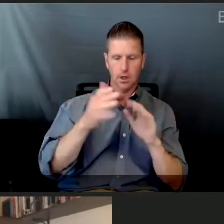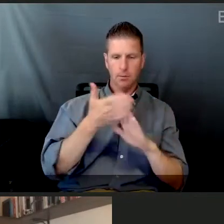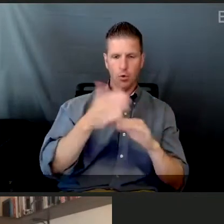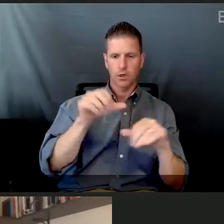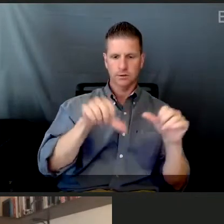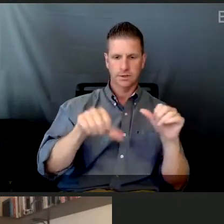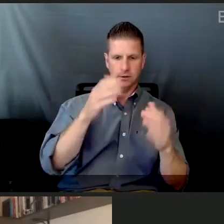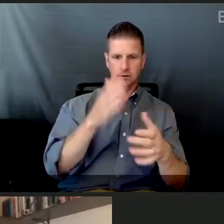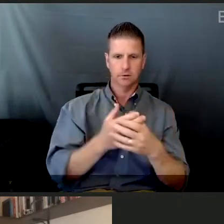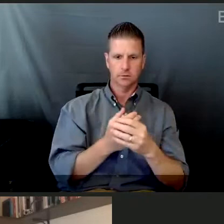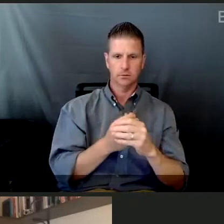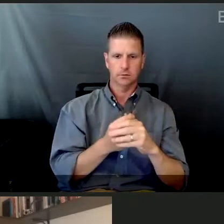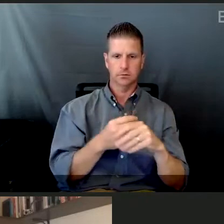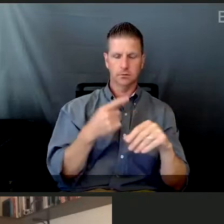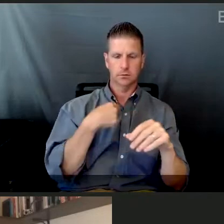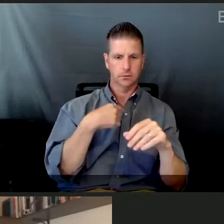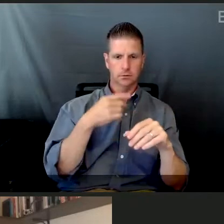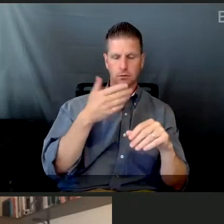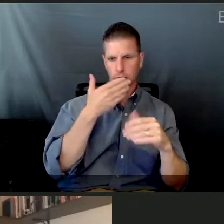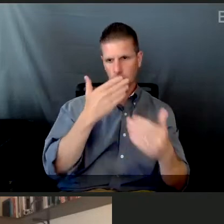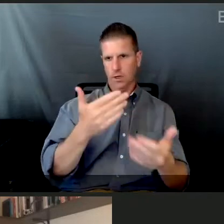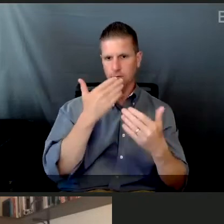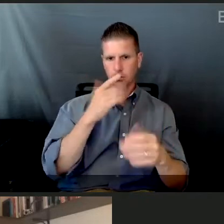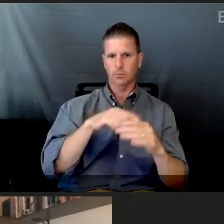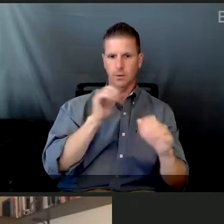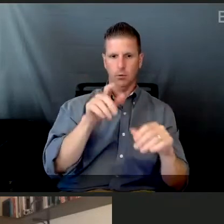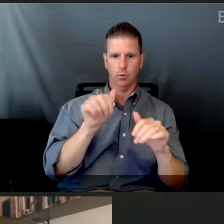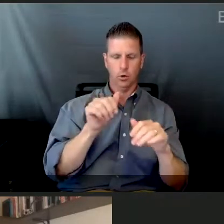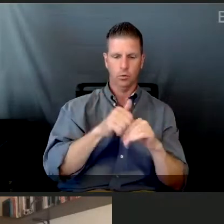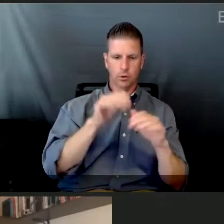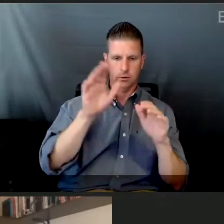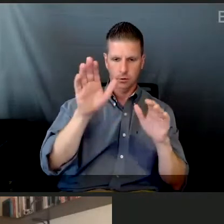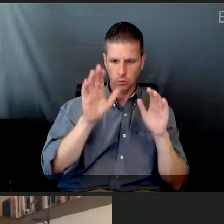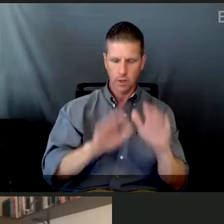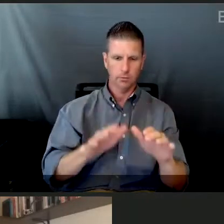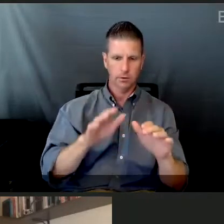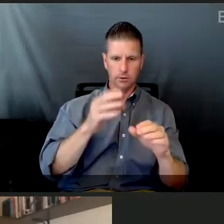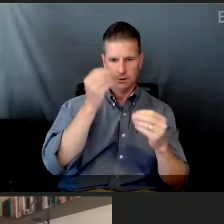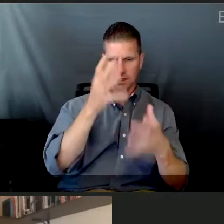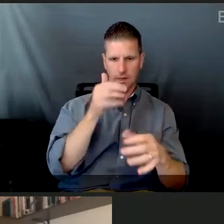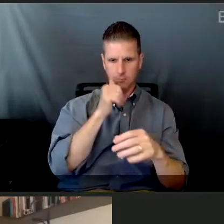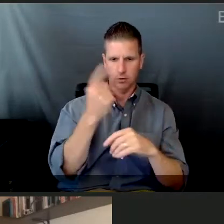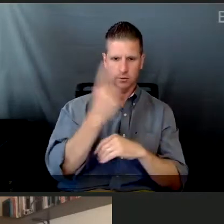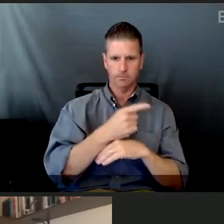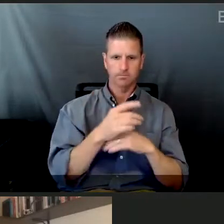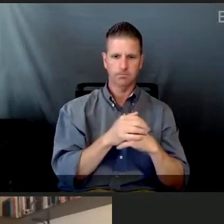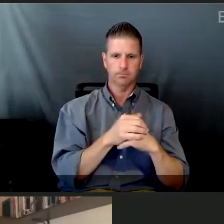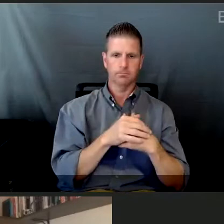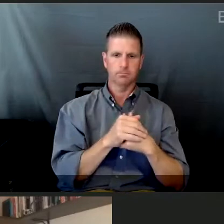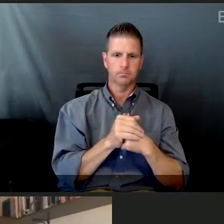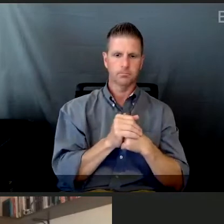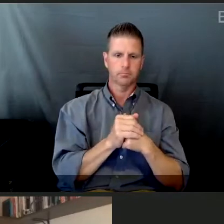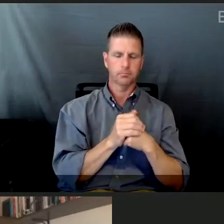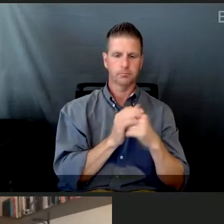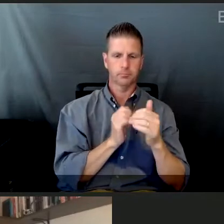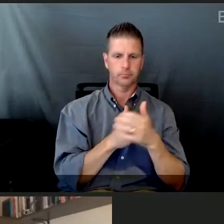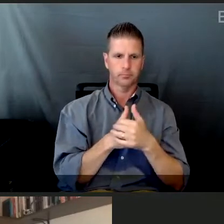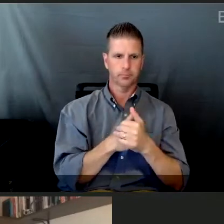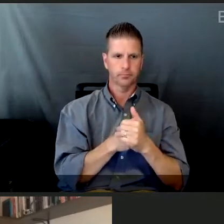and I am super grateful to be able to work with such incredible data every day. Yeah.